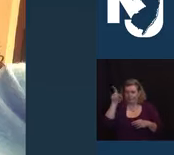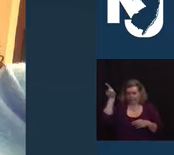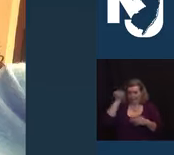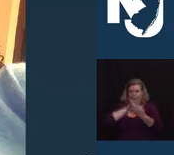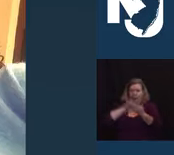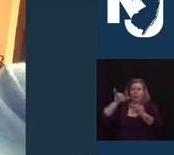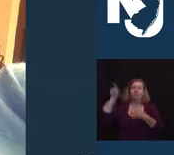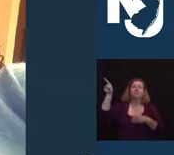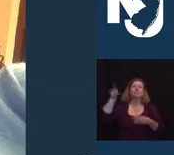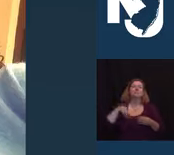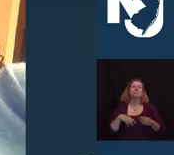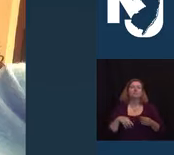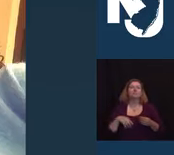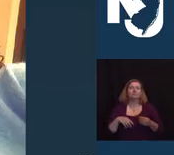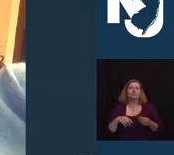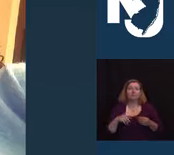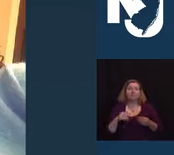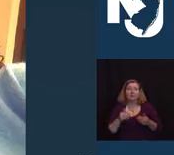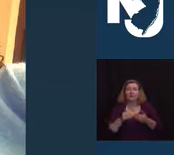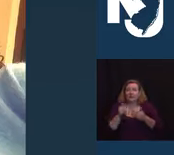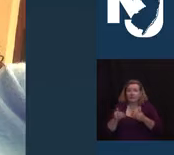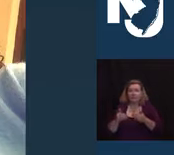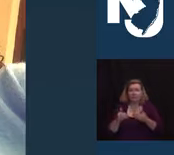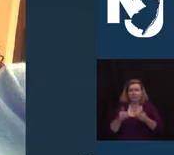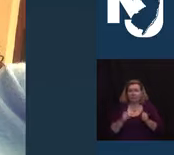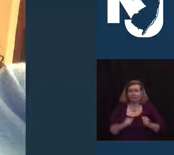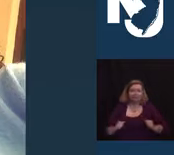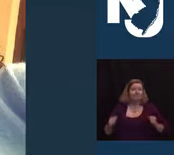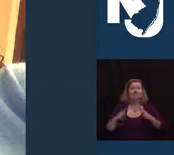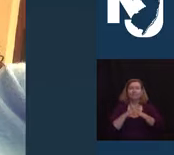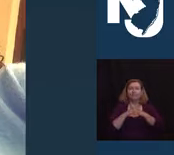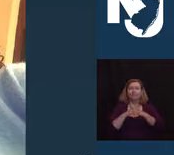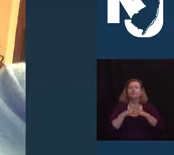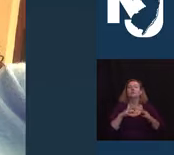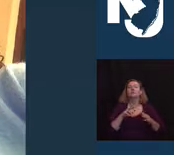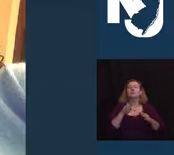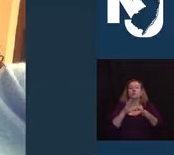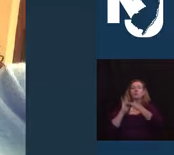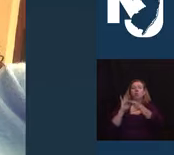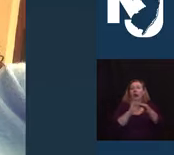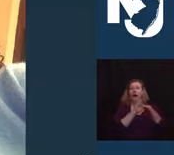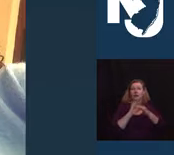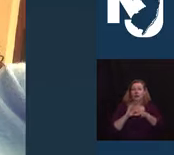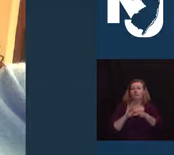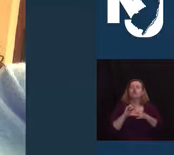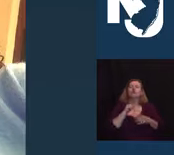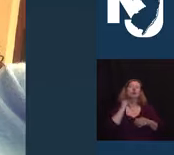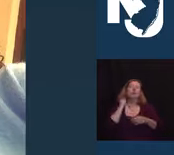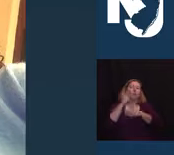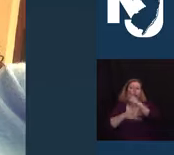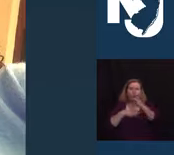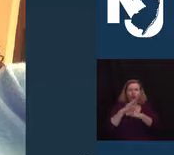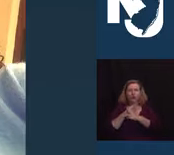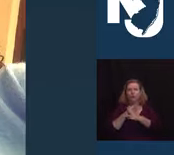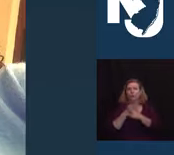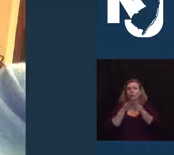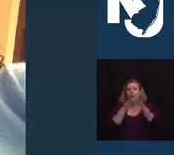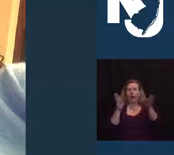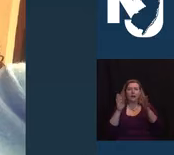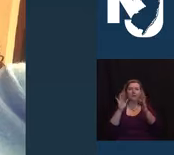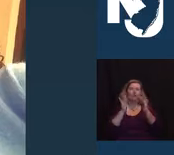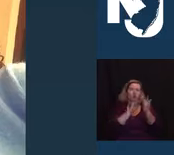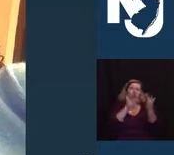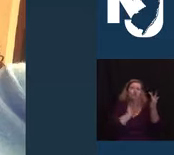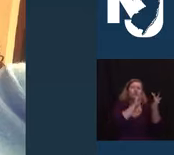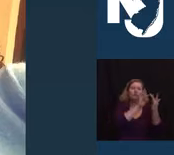next step by helping to found the United Chaplain International Worldwide Outreach, where she was an instructor for over